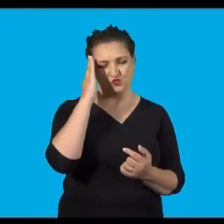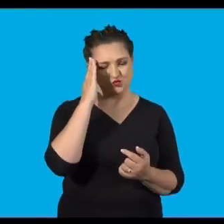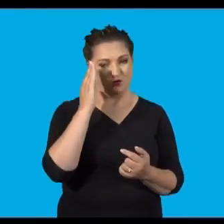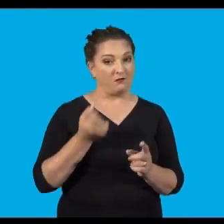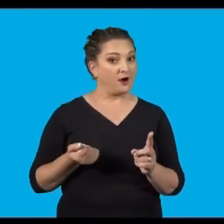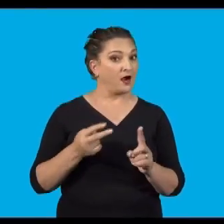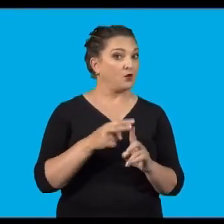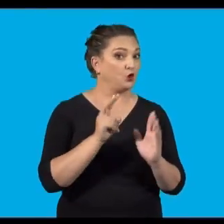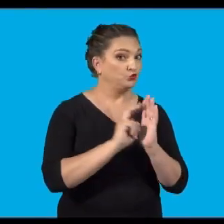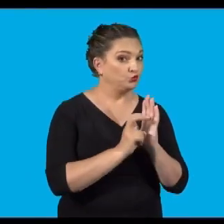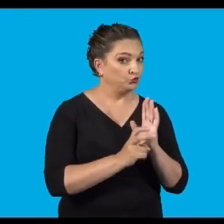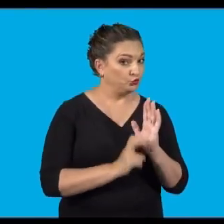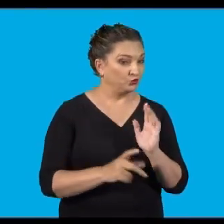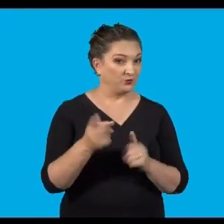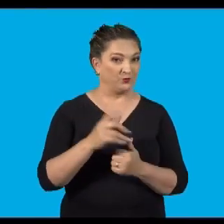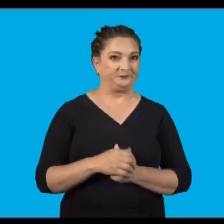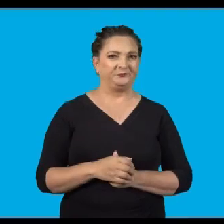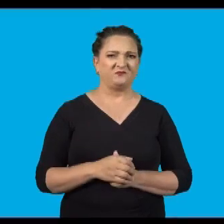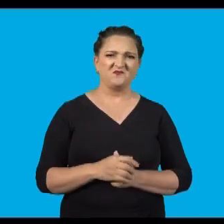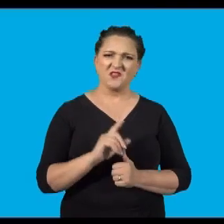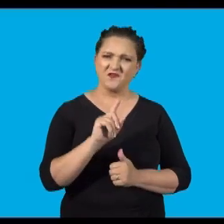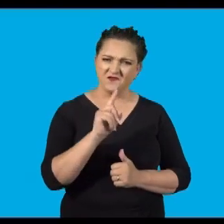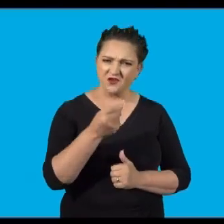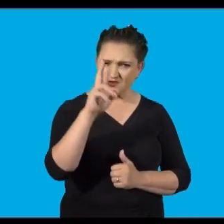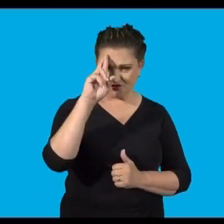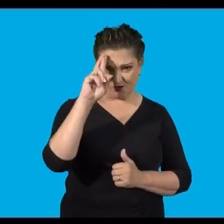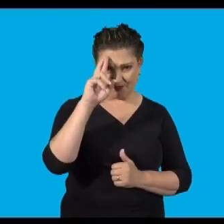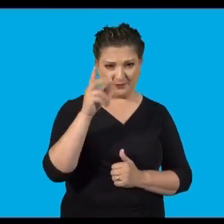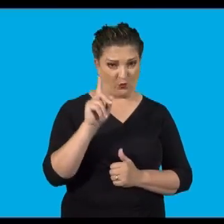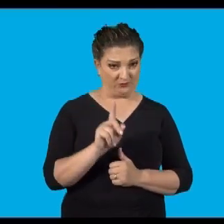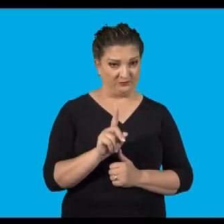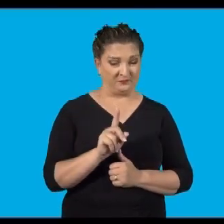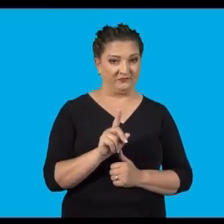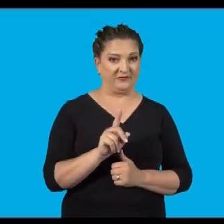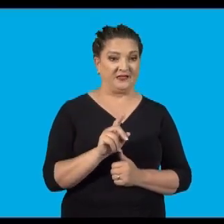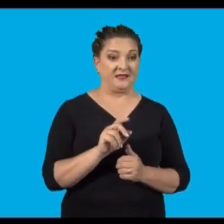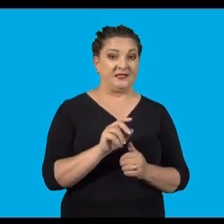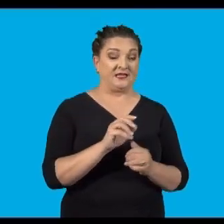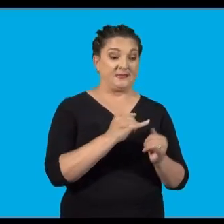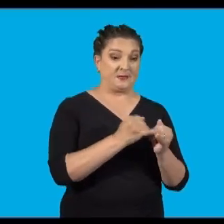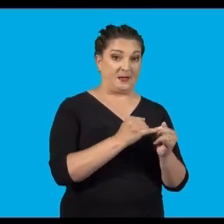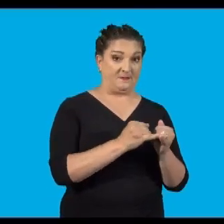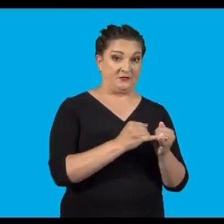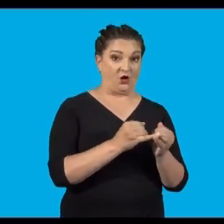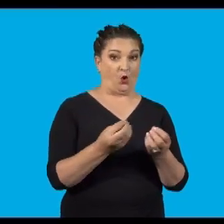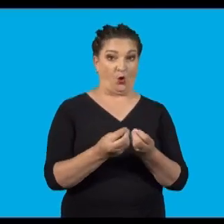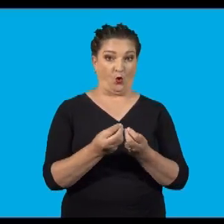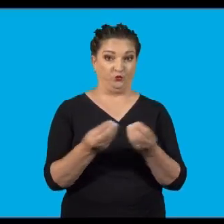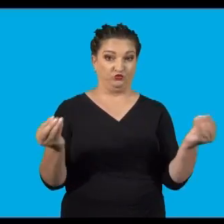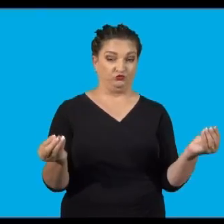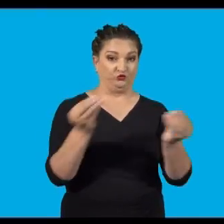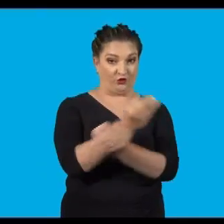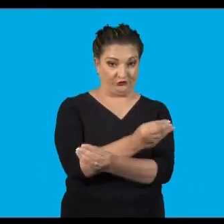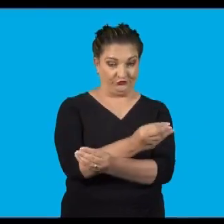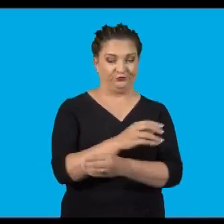you know how to apply your rules. Now, remember, the first thing you remember is to change the subject and the object.